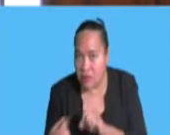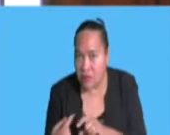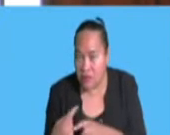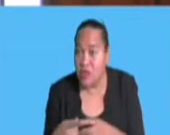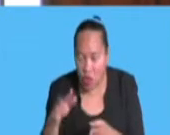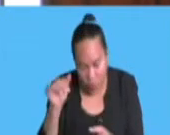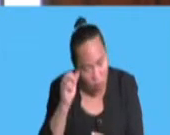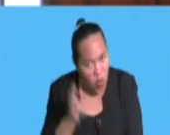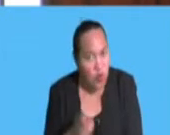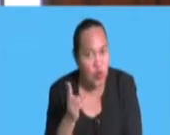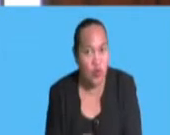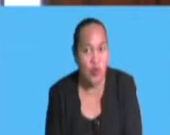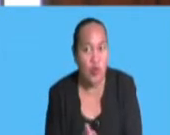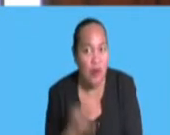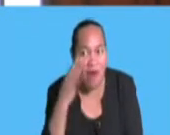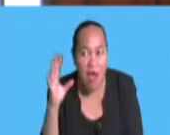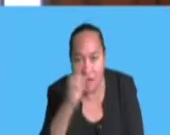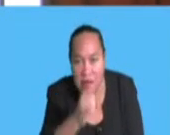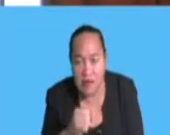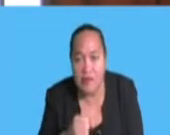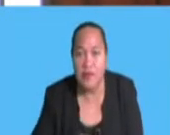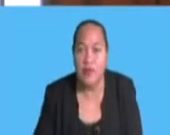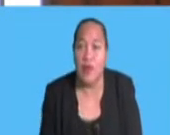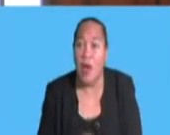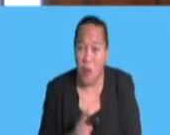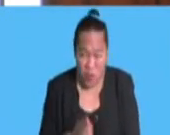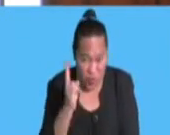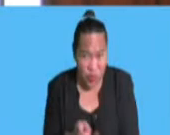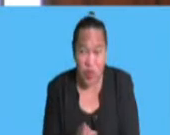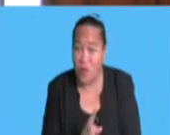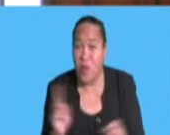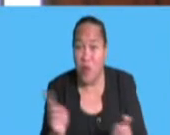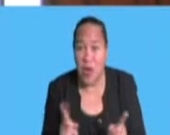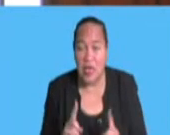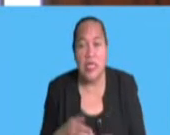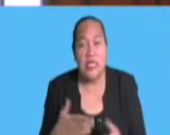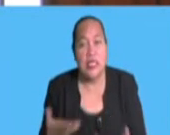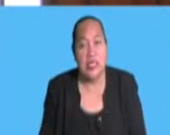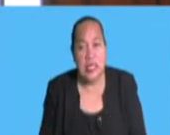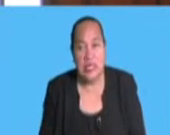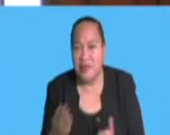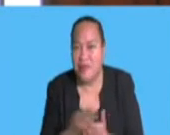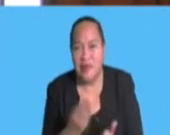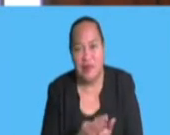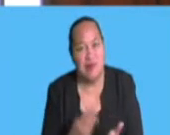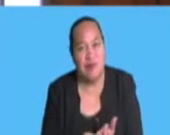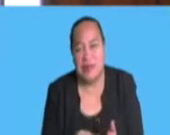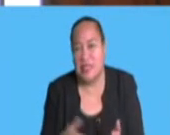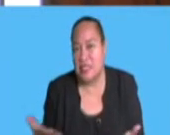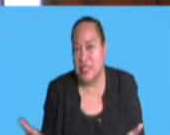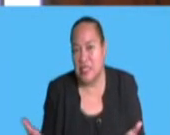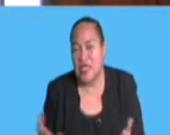discover the truth. Mr. Speaker, the truth is, this is an austerity budget.